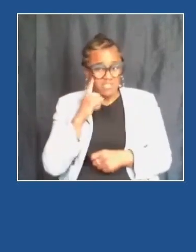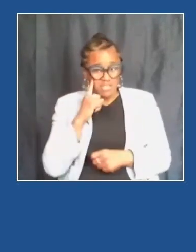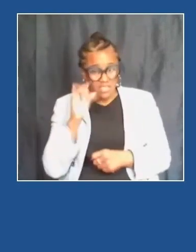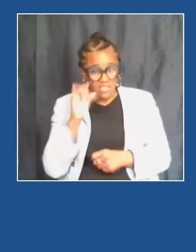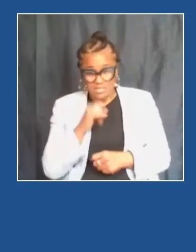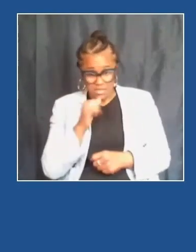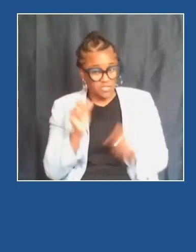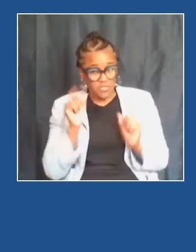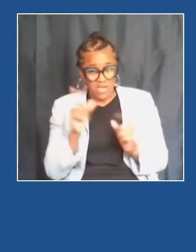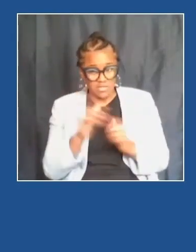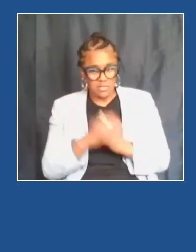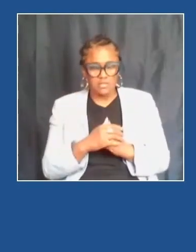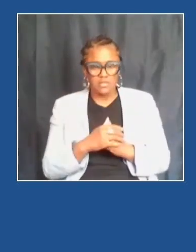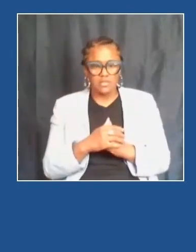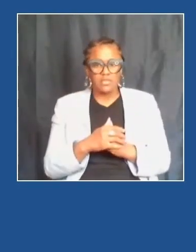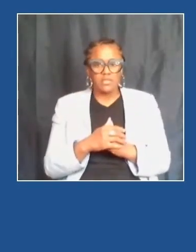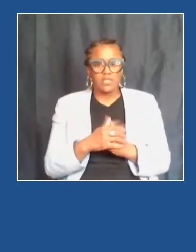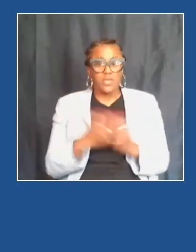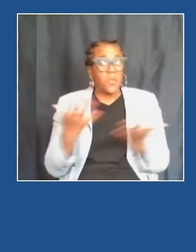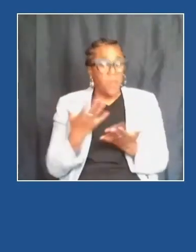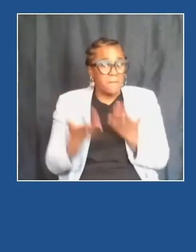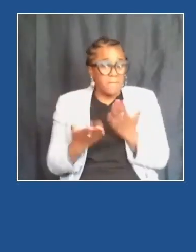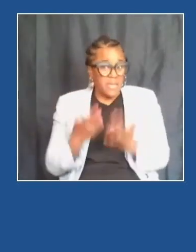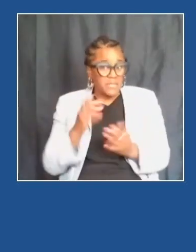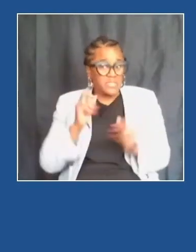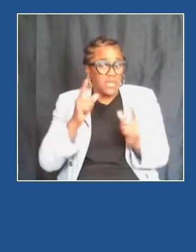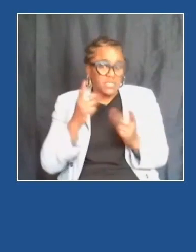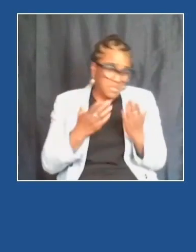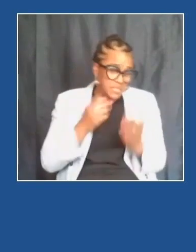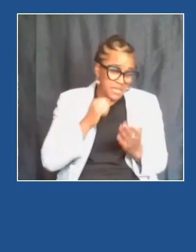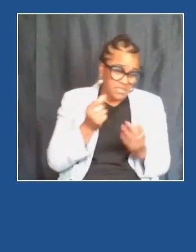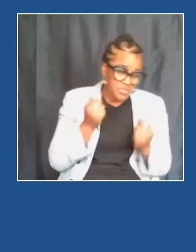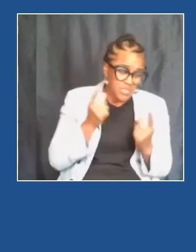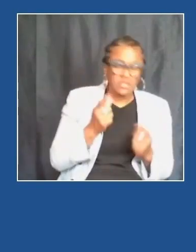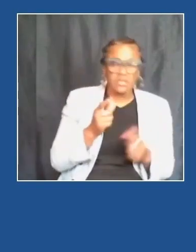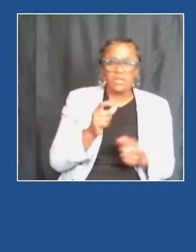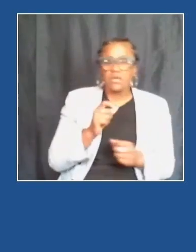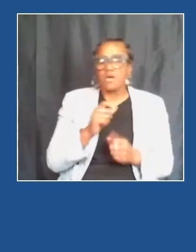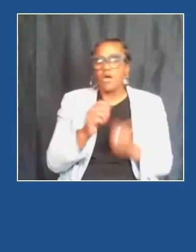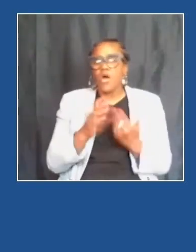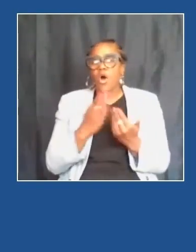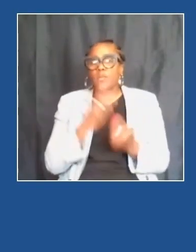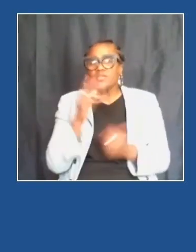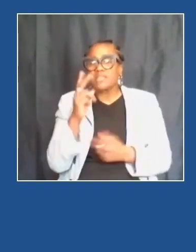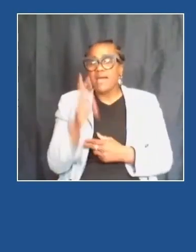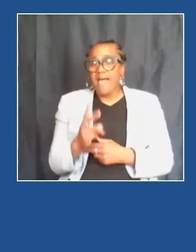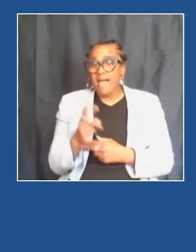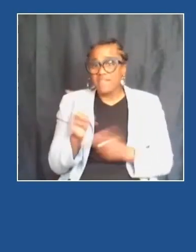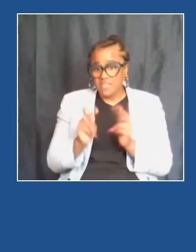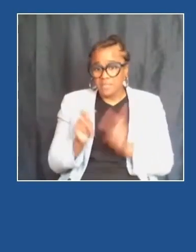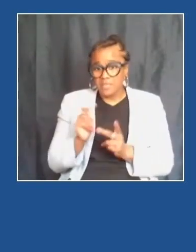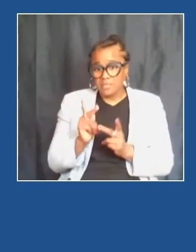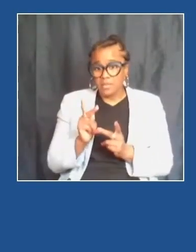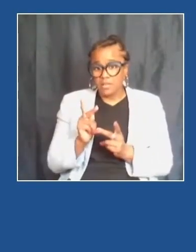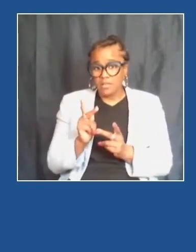surprising. What might be or might not be surprising is that almost half of these people,